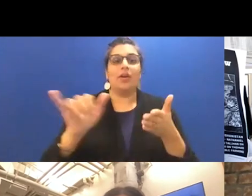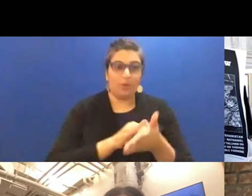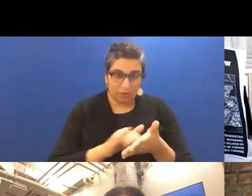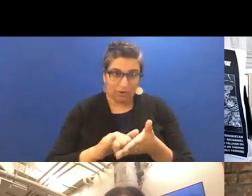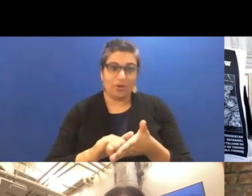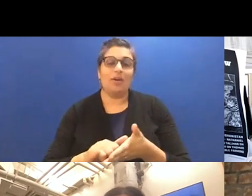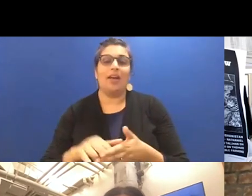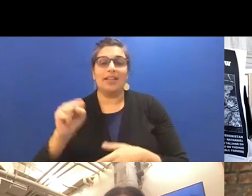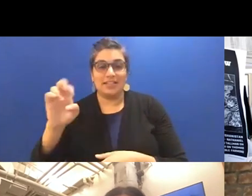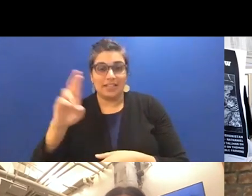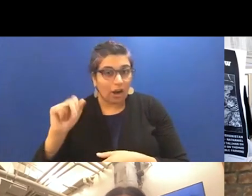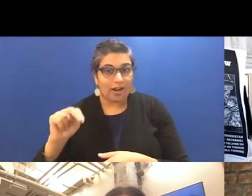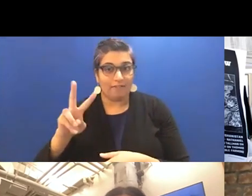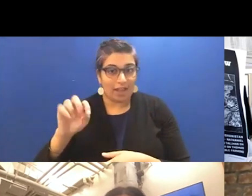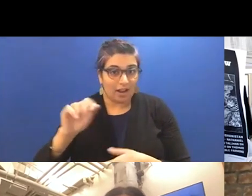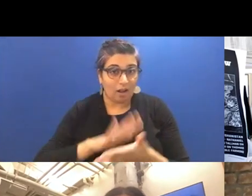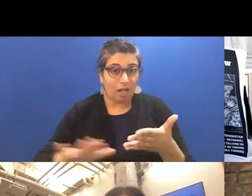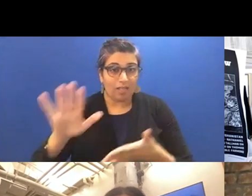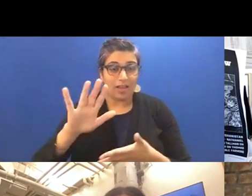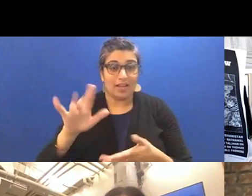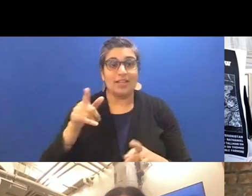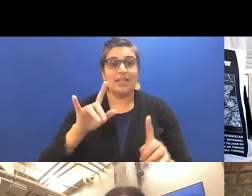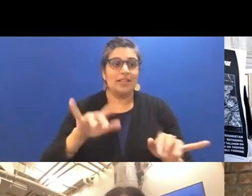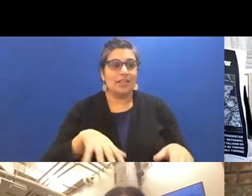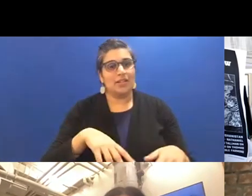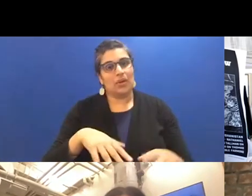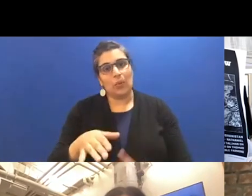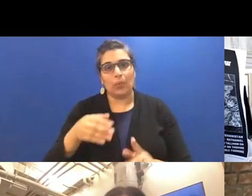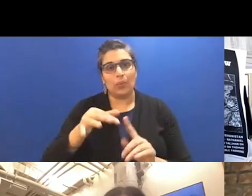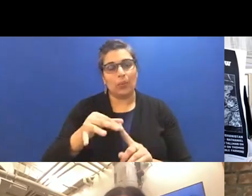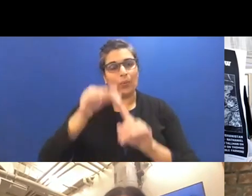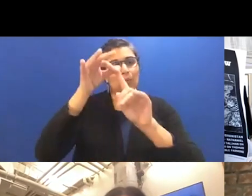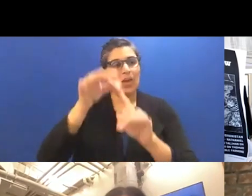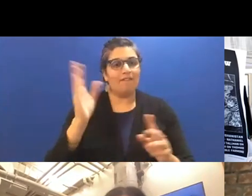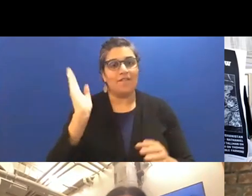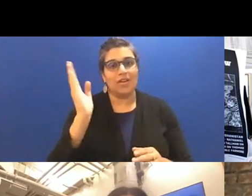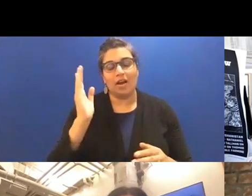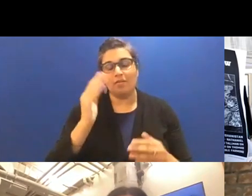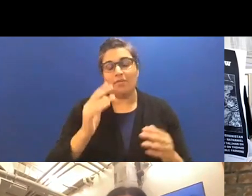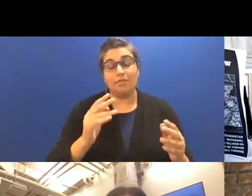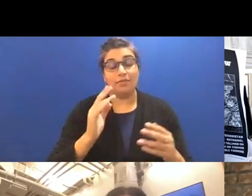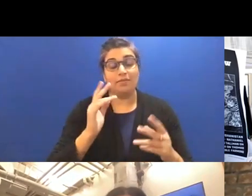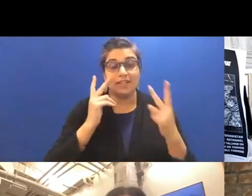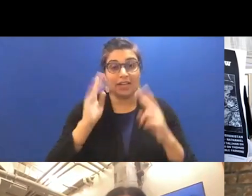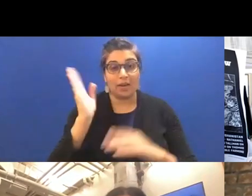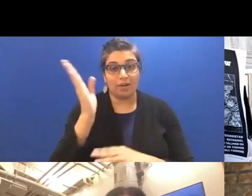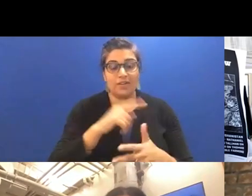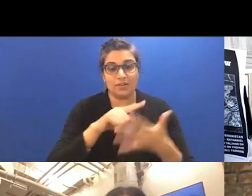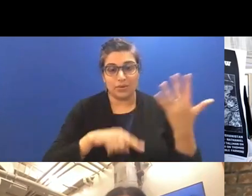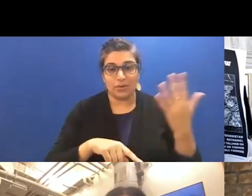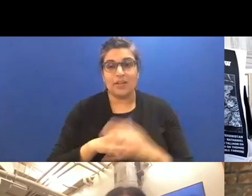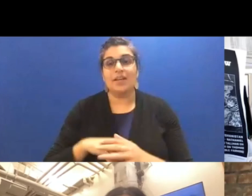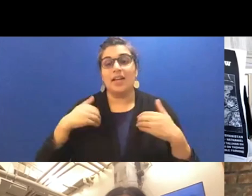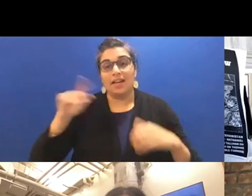and Sierra Nevada College, where she was the distinguished visiting professor and writer in residence. She is currently a PhD student in English